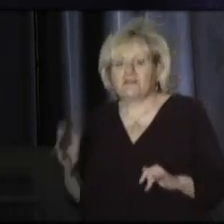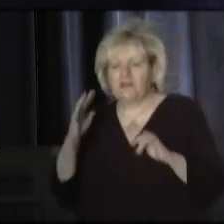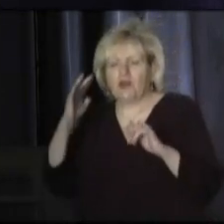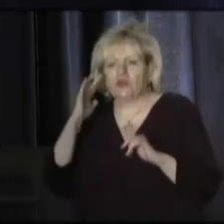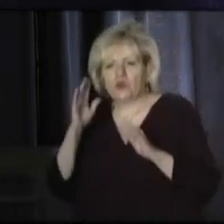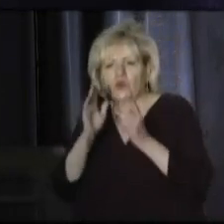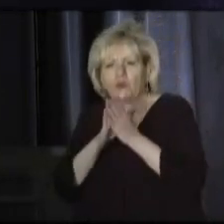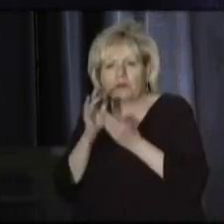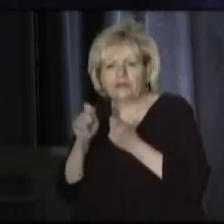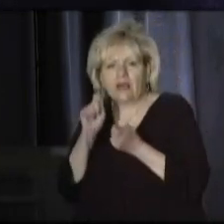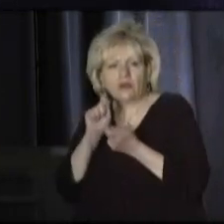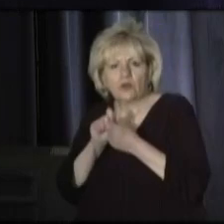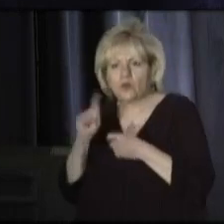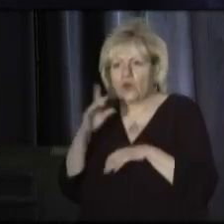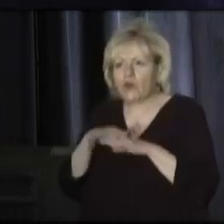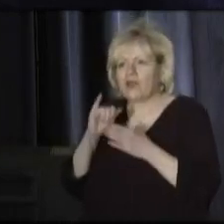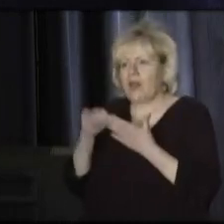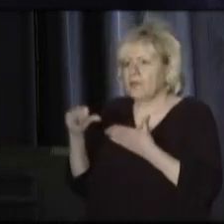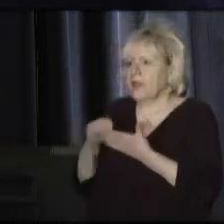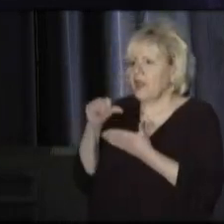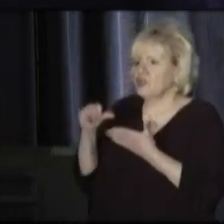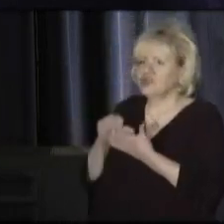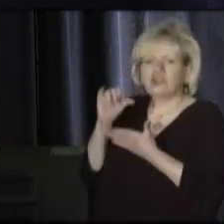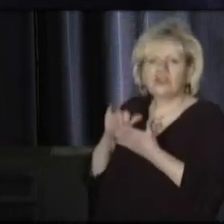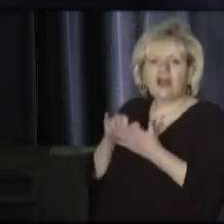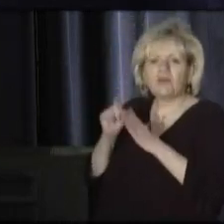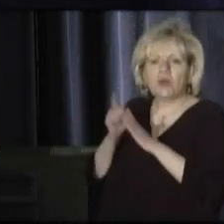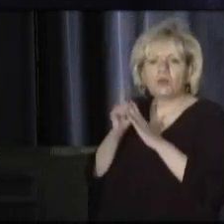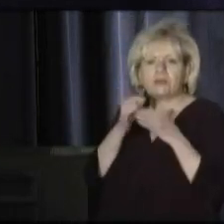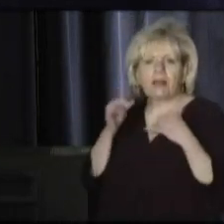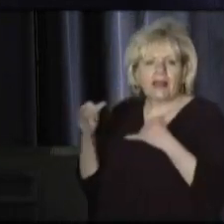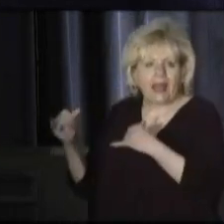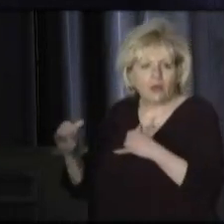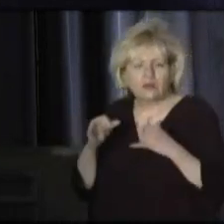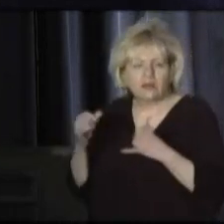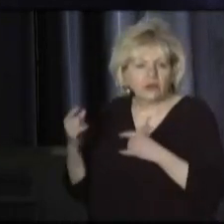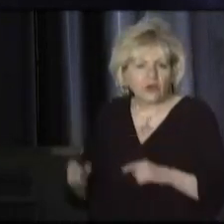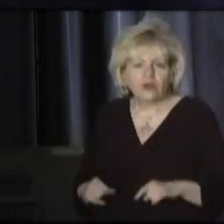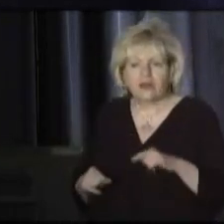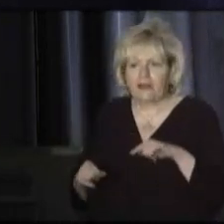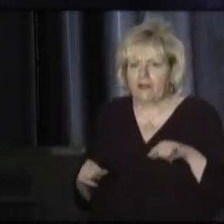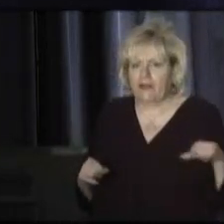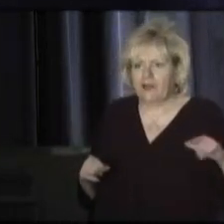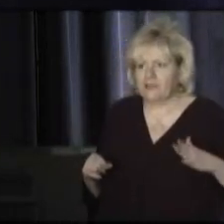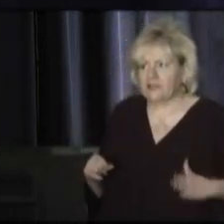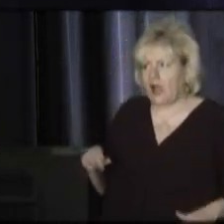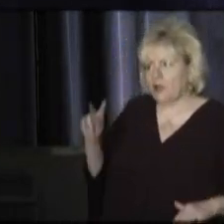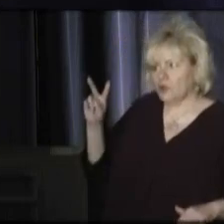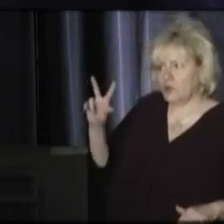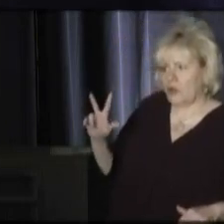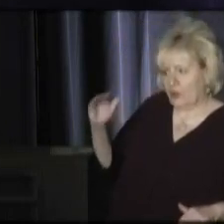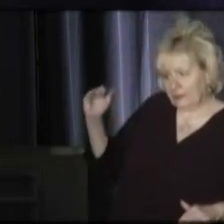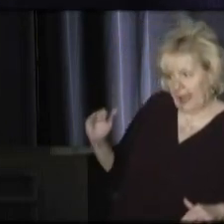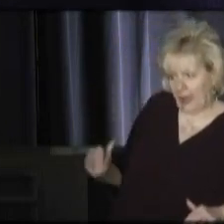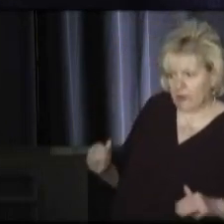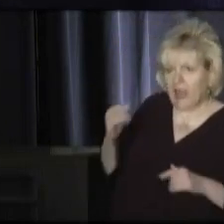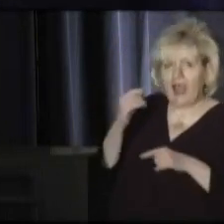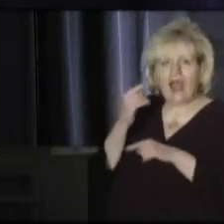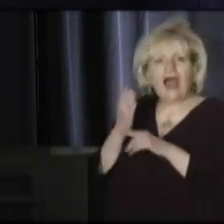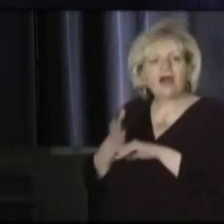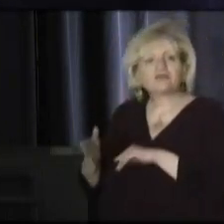wanted. Of course, she wrote a memoir. She needed everyone to know how exceptional she was for having endured any bad. She